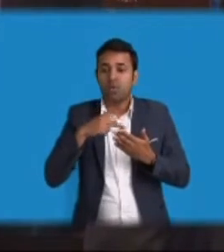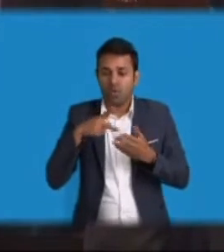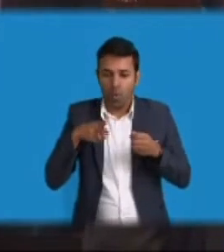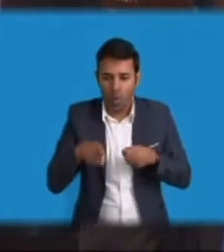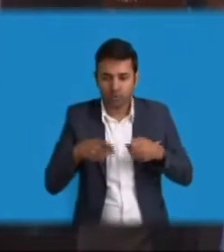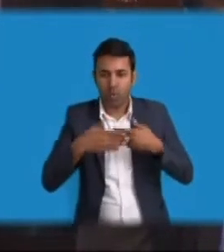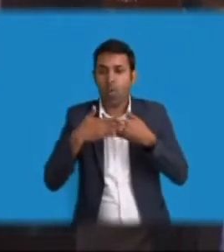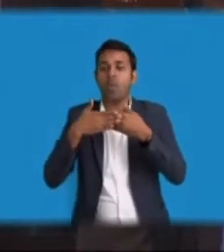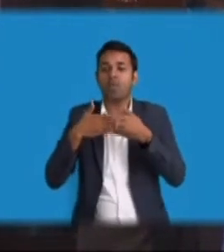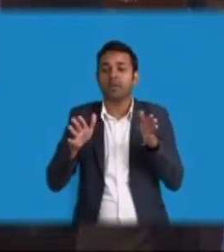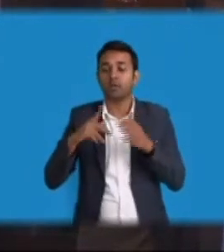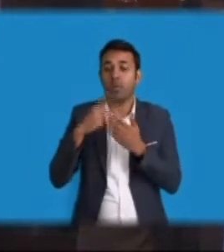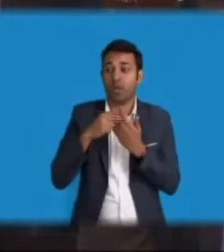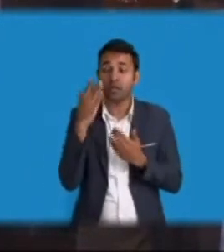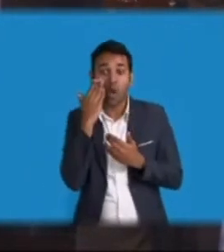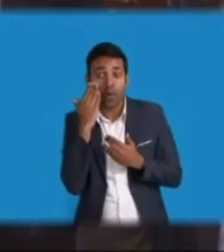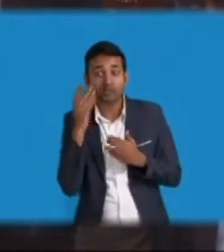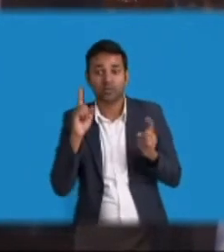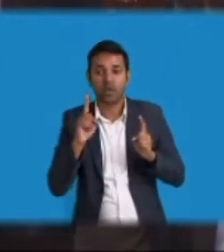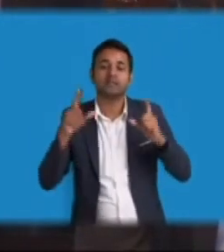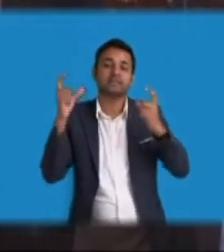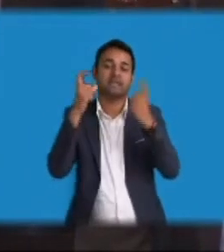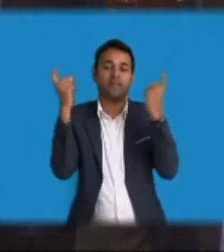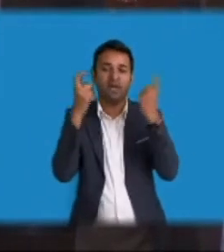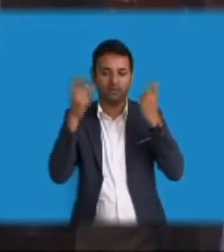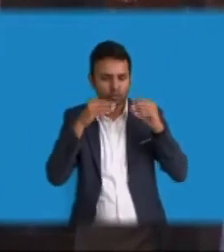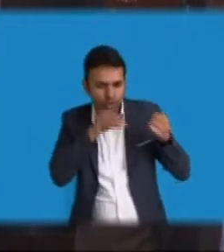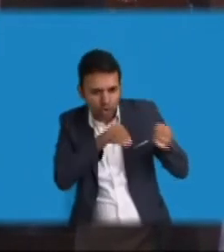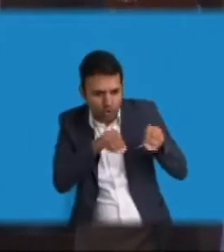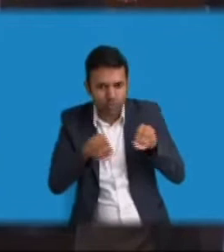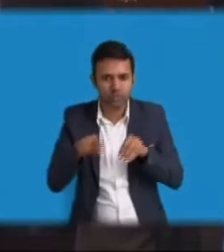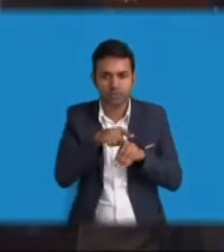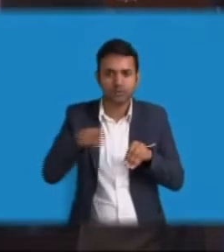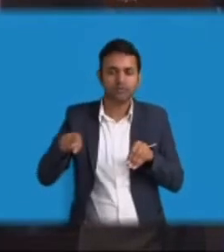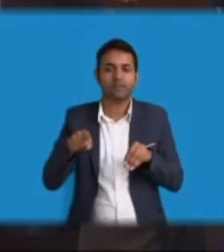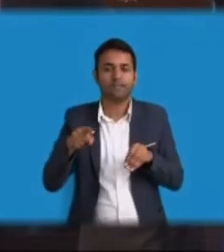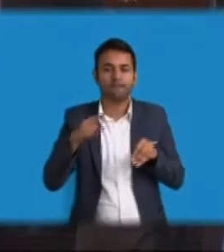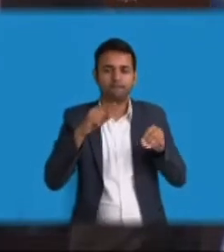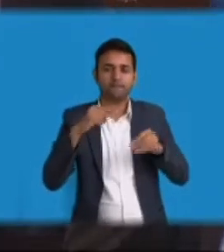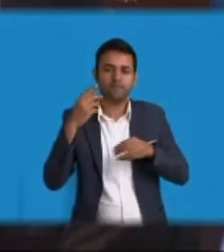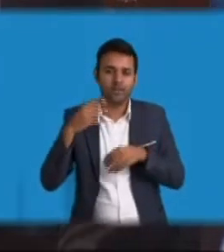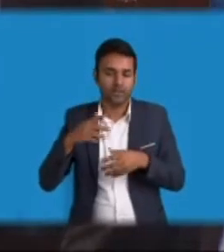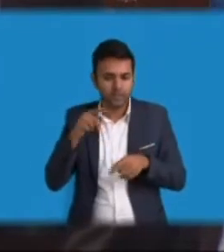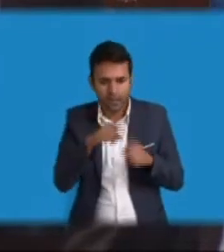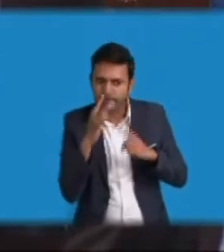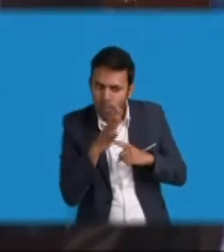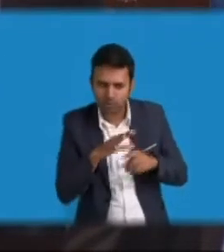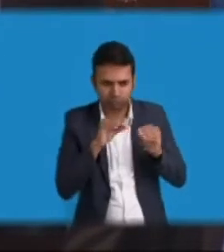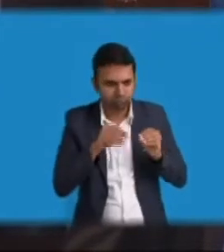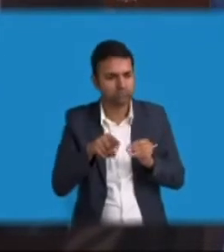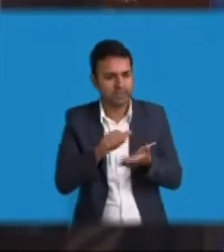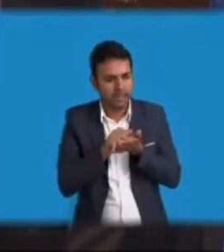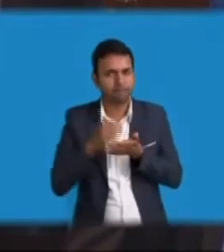that awareness, celebration, and education of Fiji's wider cultural heritage are an ongoing part of our municipal council